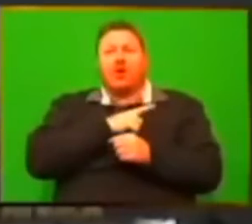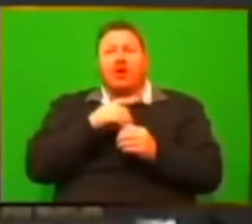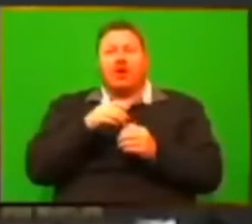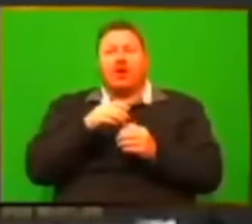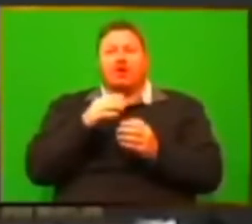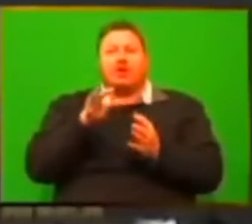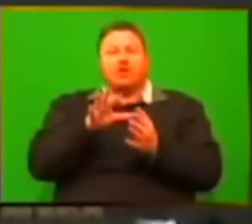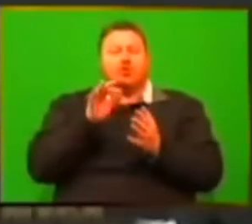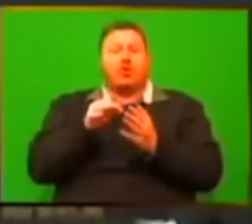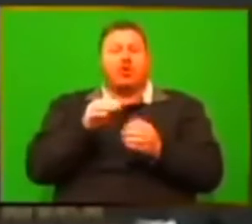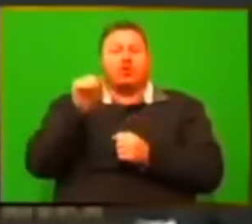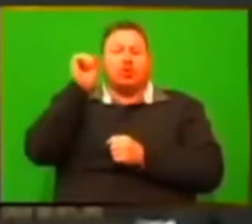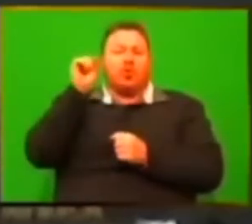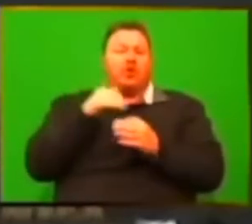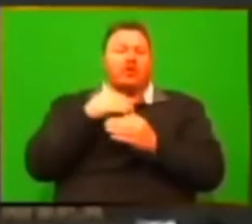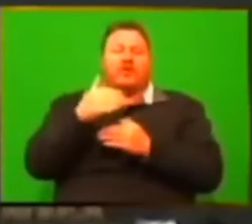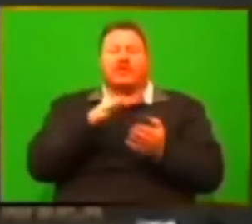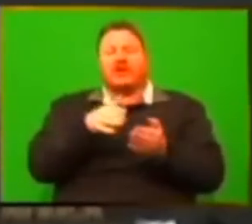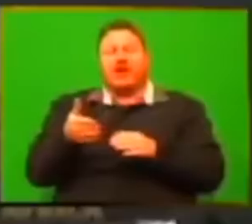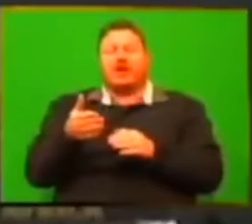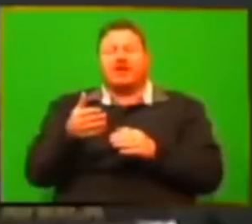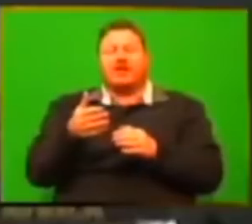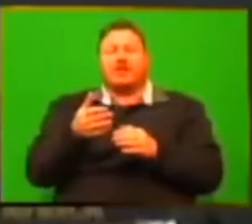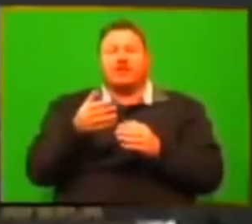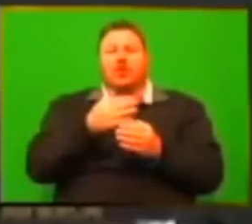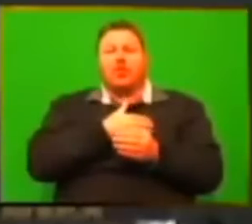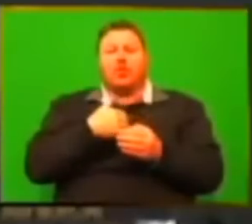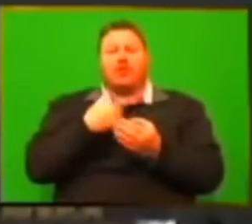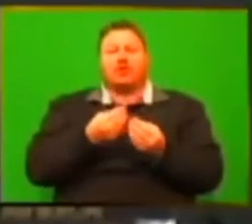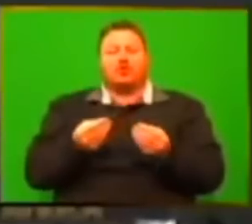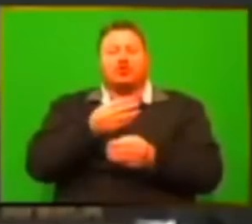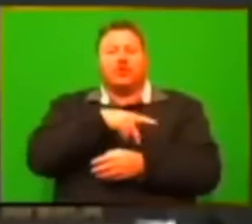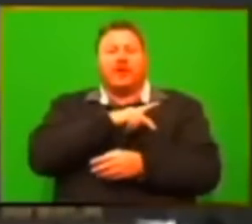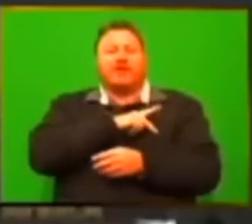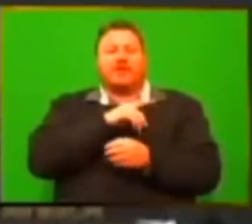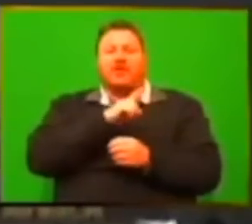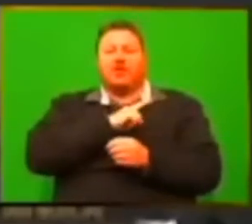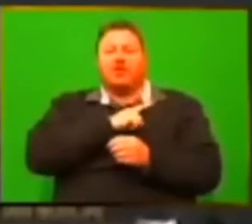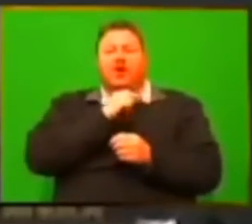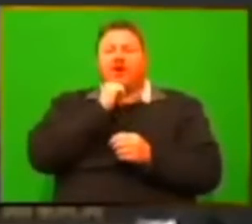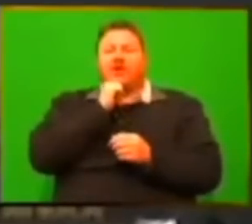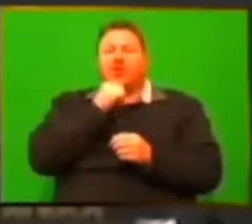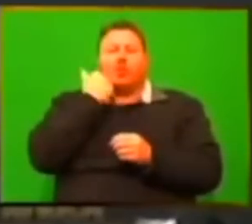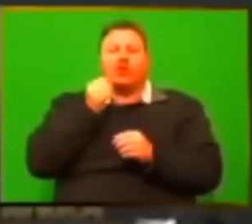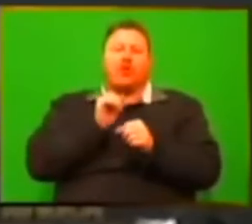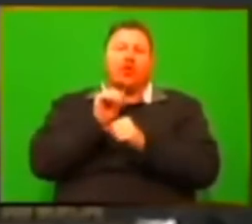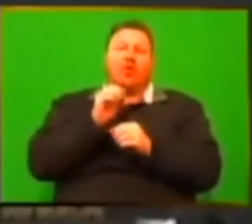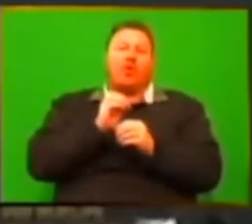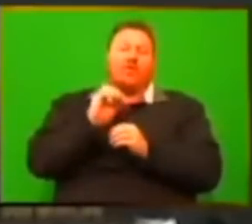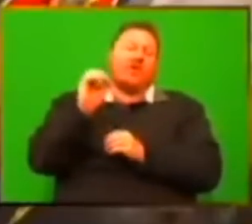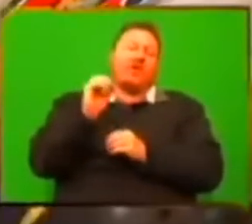glory over the dying children and women of Palestine because you are scared to offend your coalition partners.